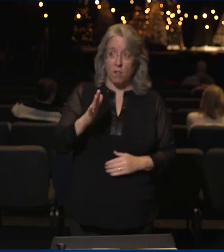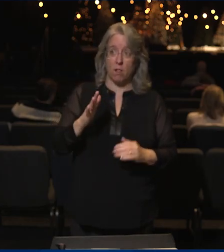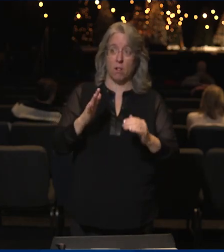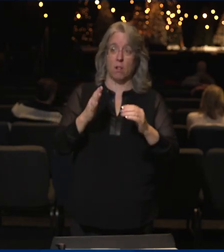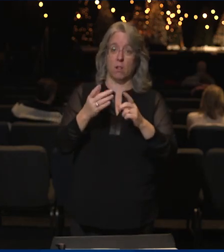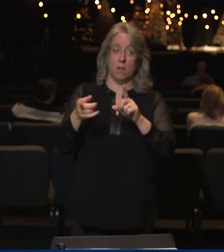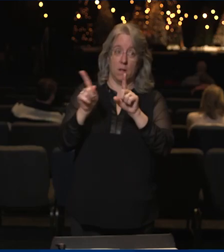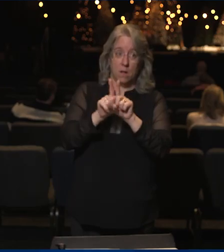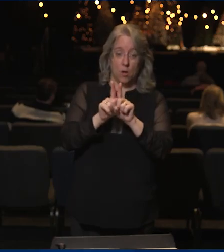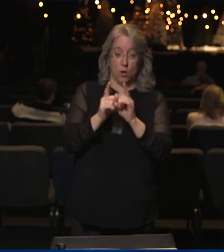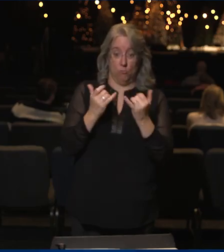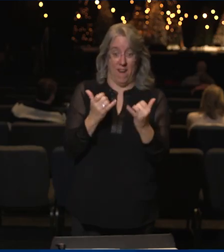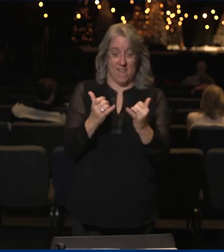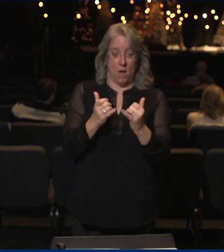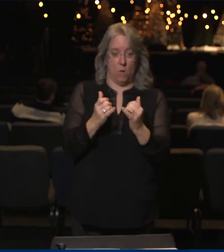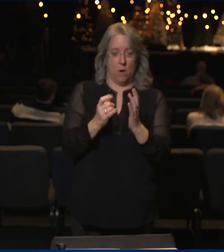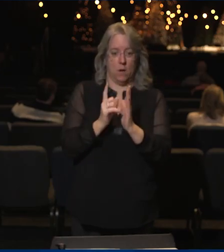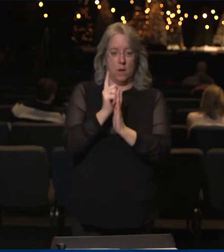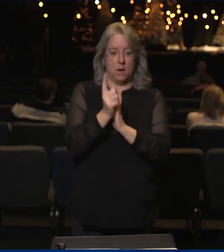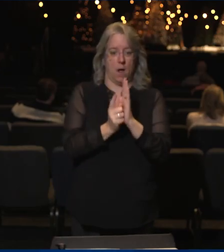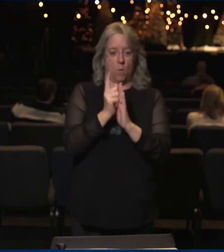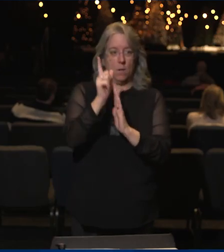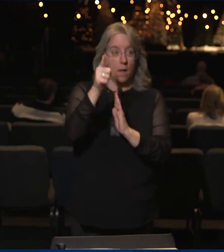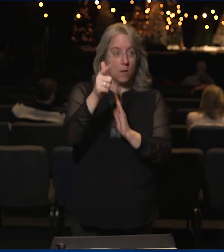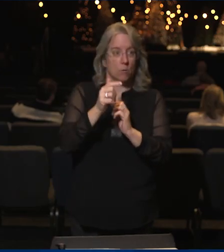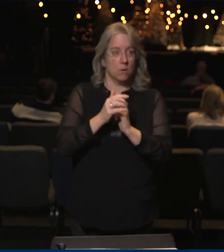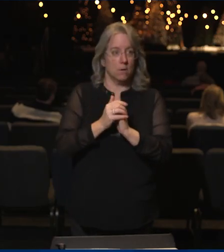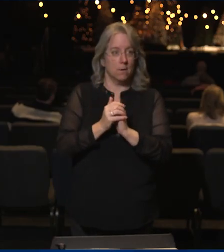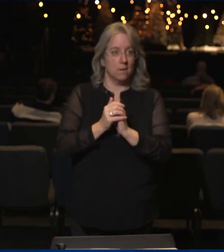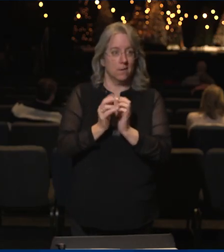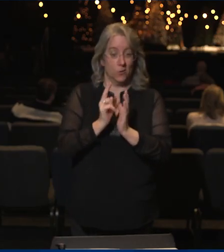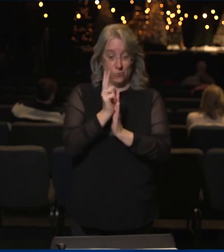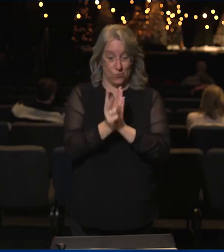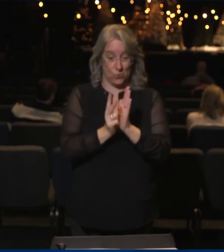in an hour from now, and in 2 hours from now,